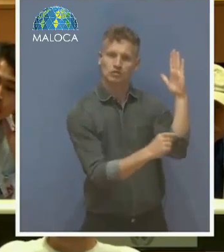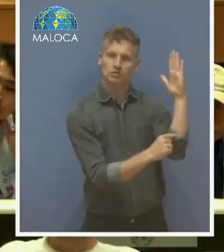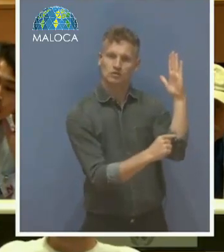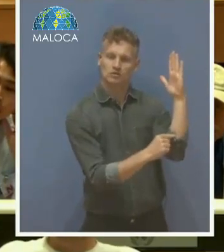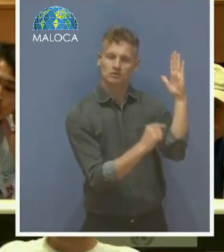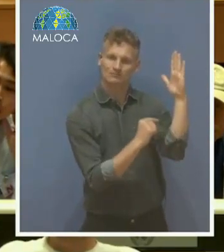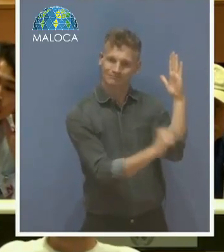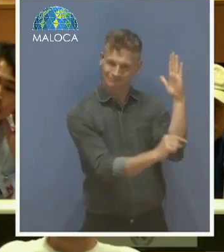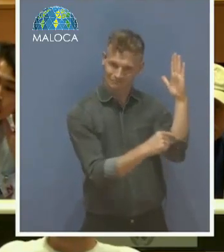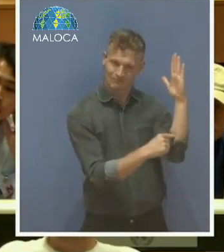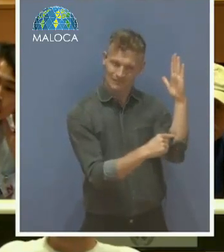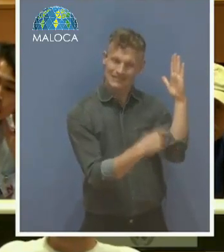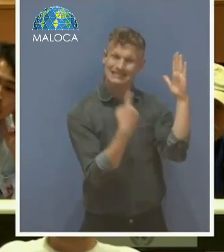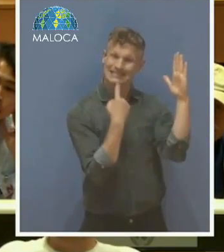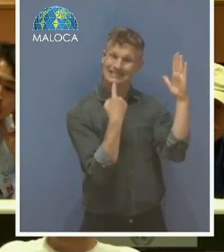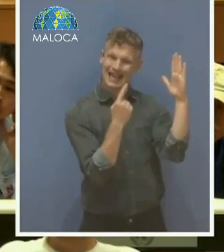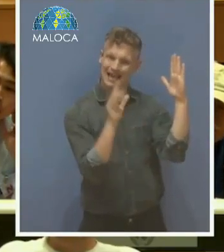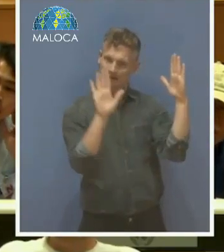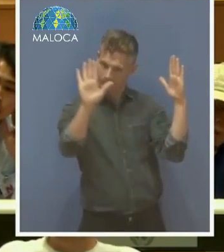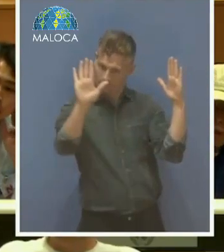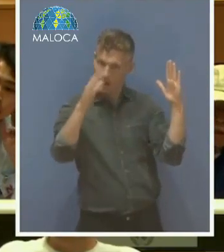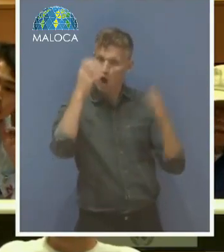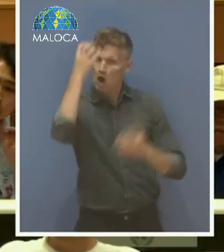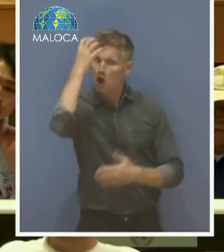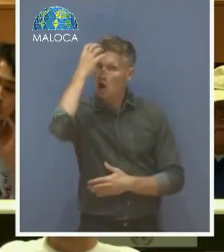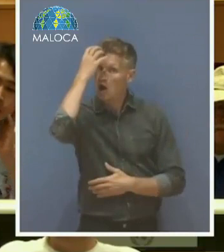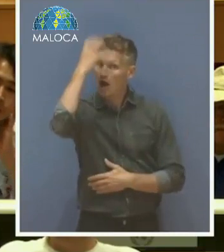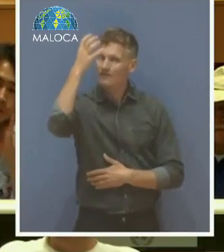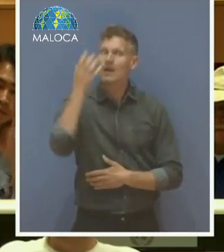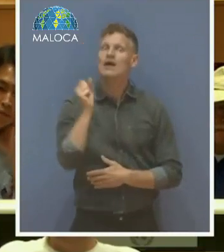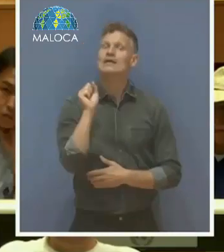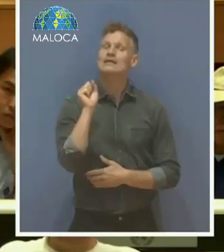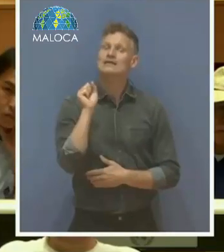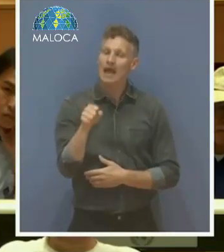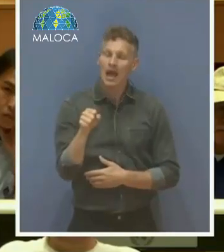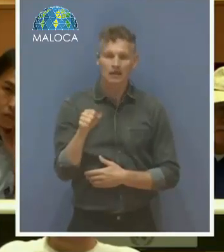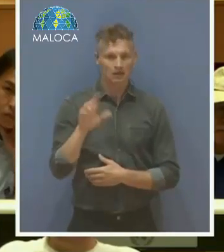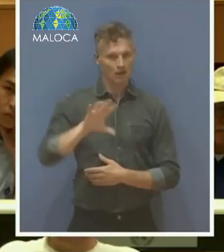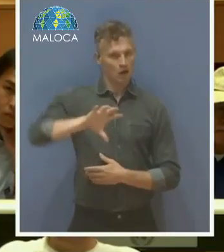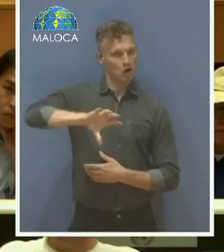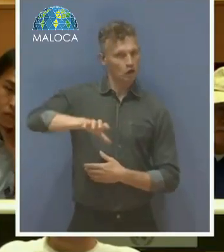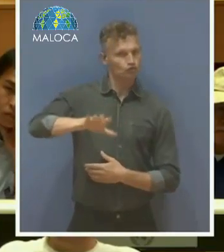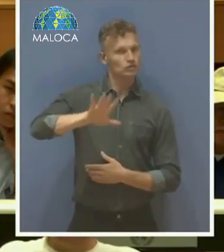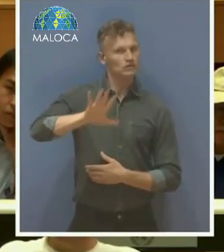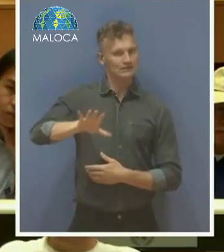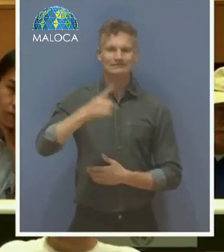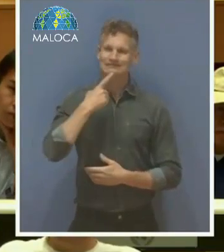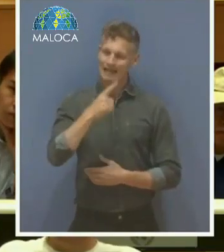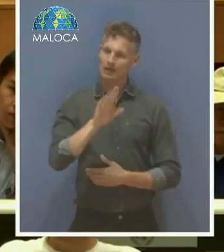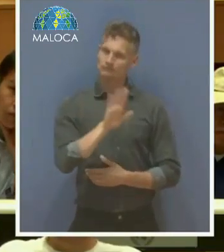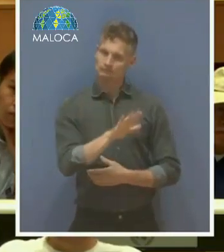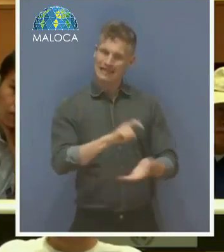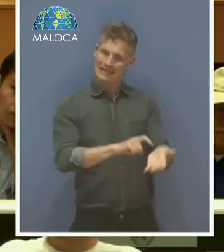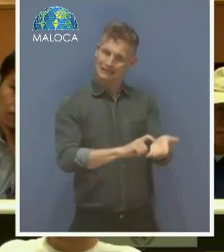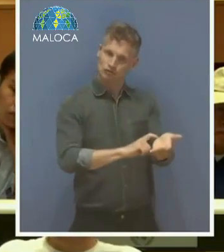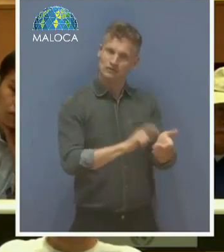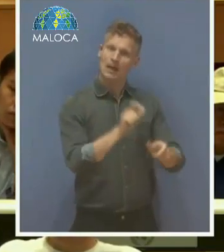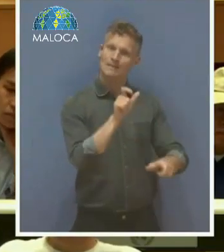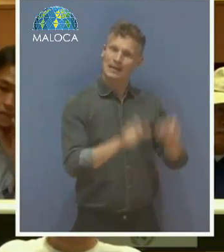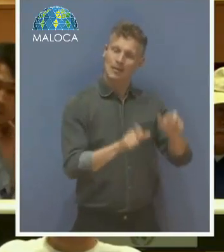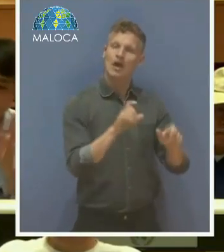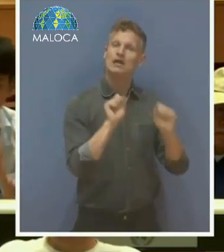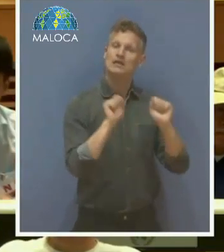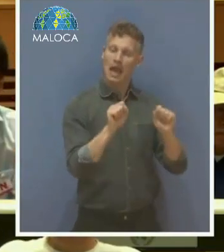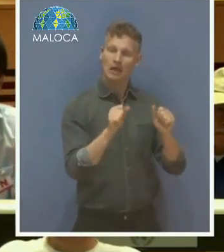that the state has room for maneuver at the national level for interpreting indigenous peoples as a term in accordance with its